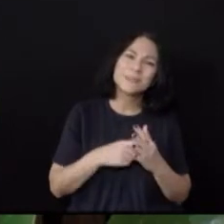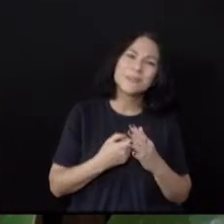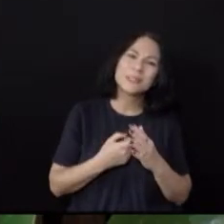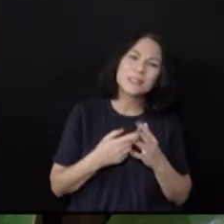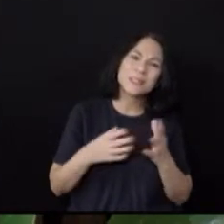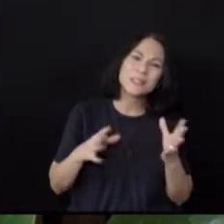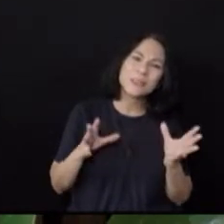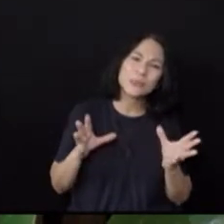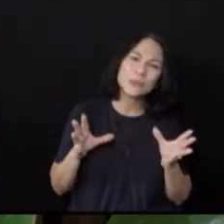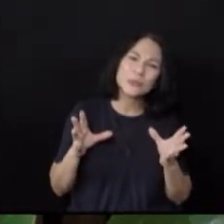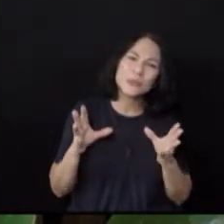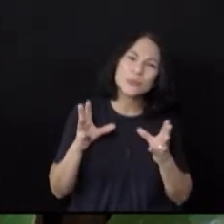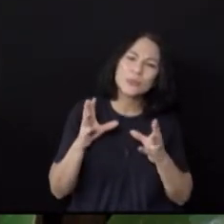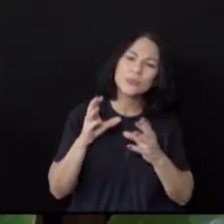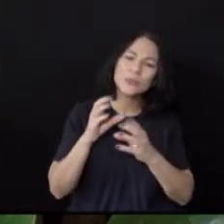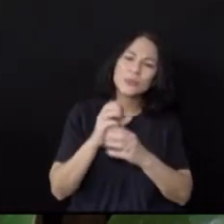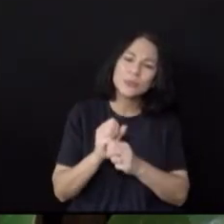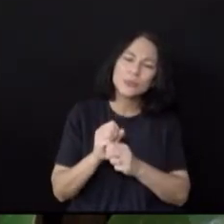morning,